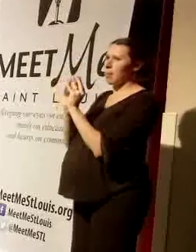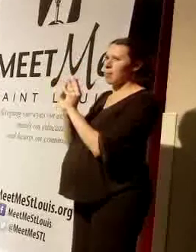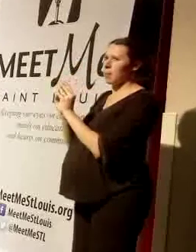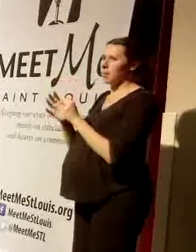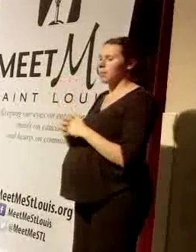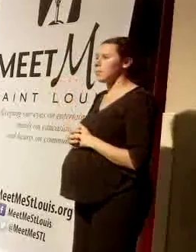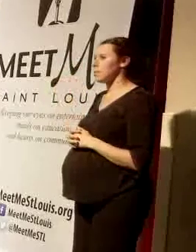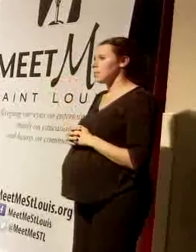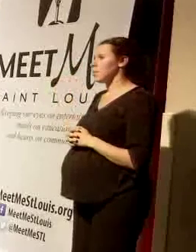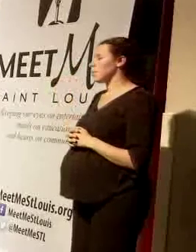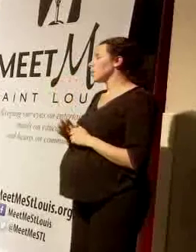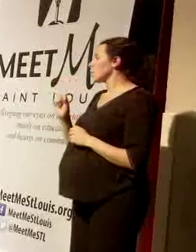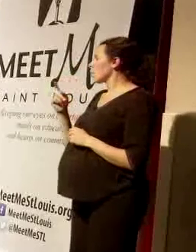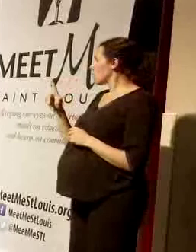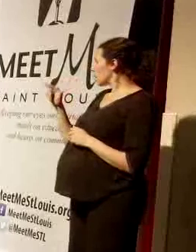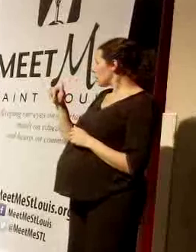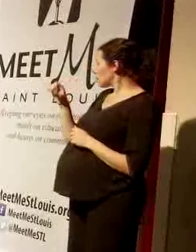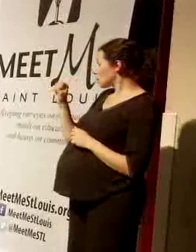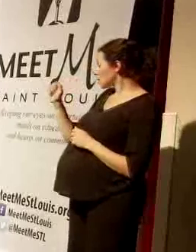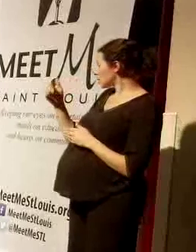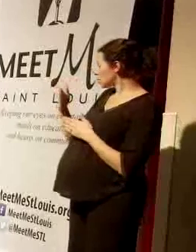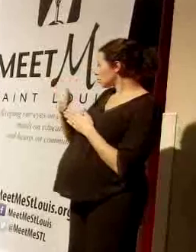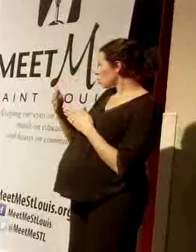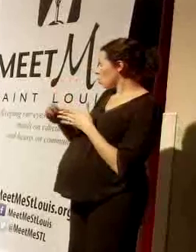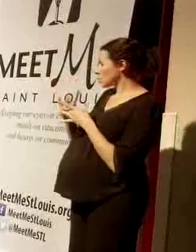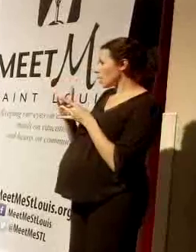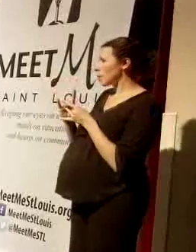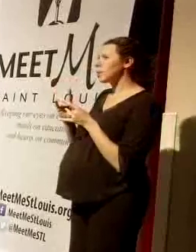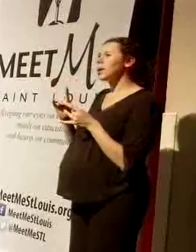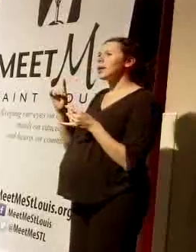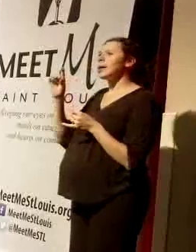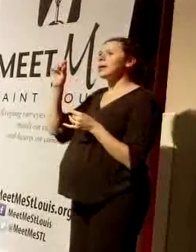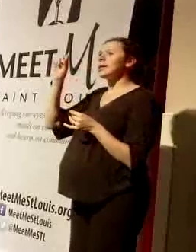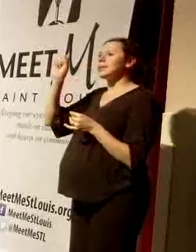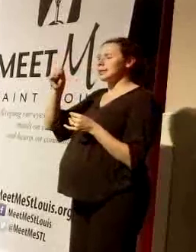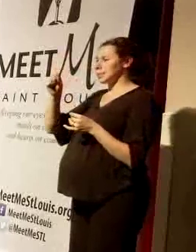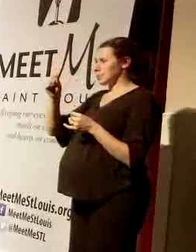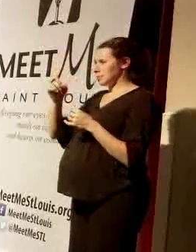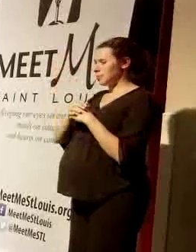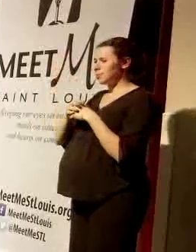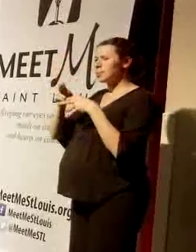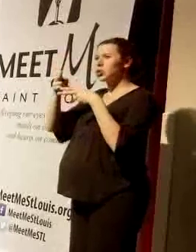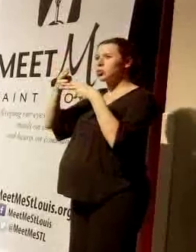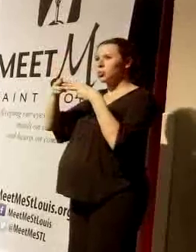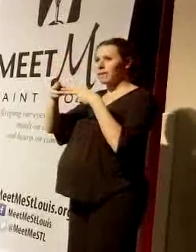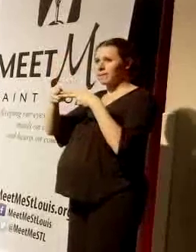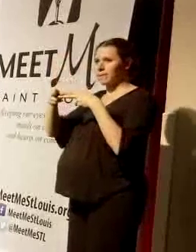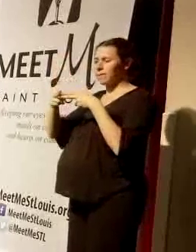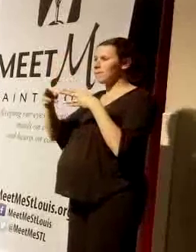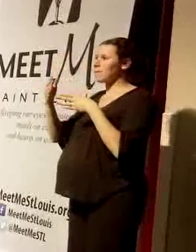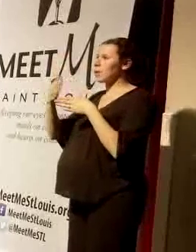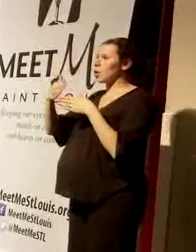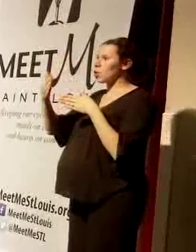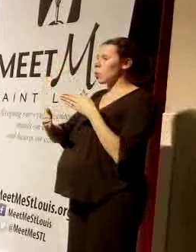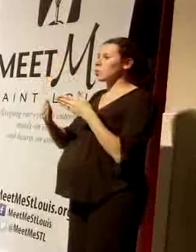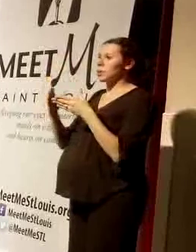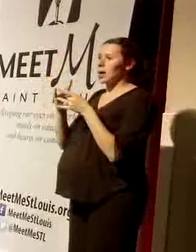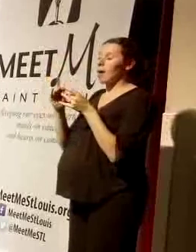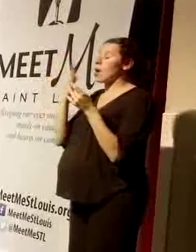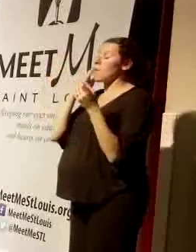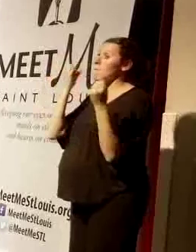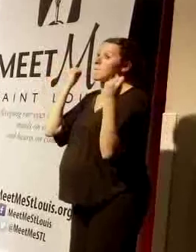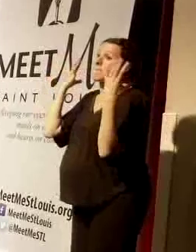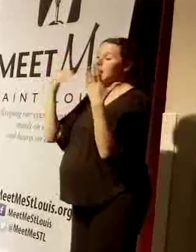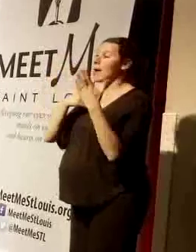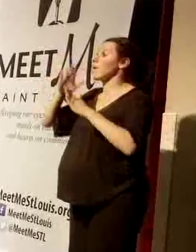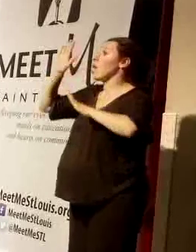Okay. Lisa, would you like to go to closing comments? Yes, let's do a brief closing comments. I know so many of you had your hands up and